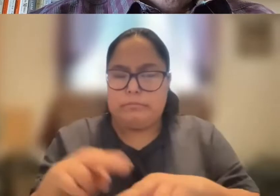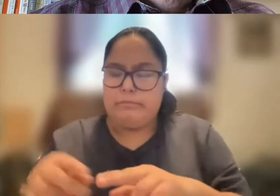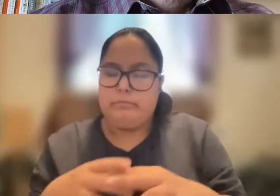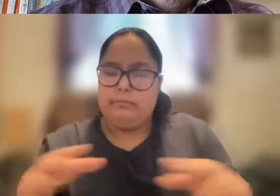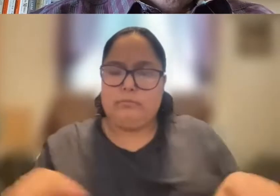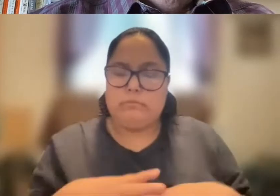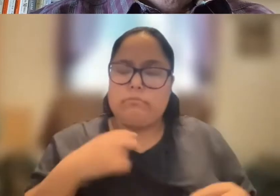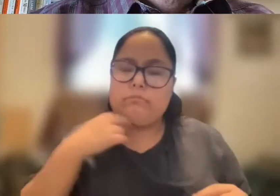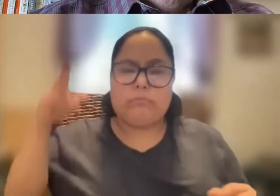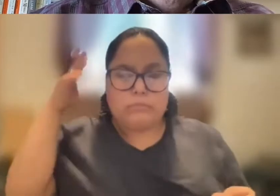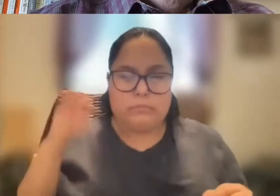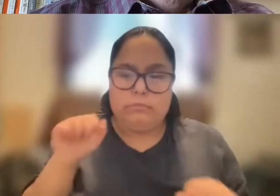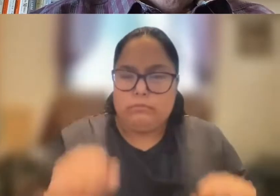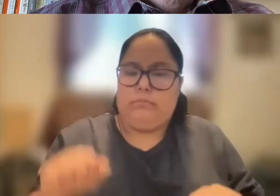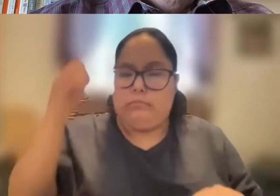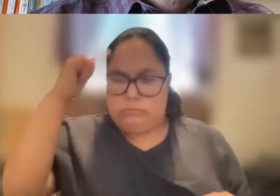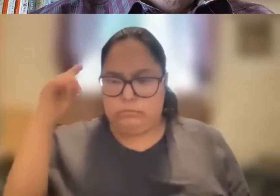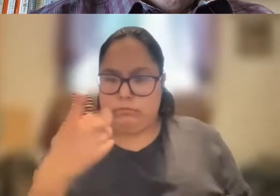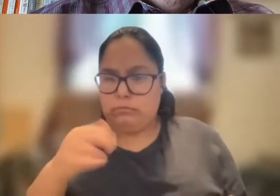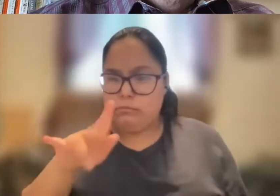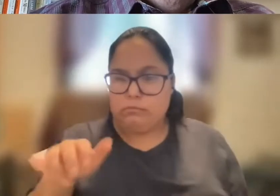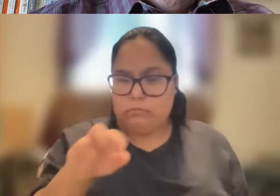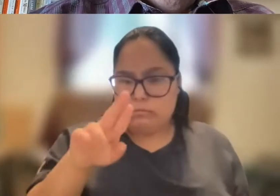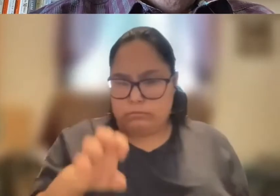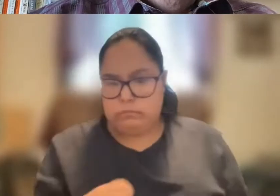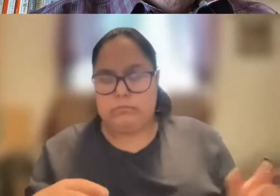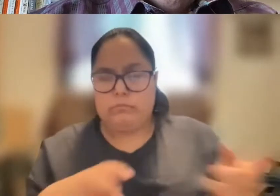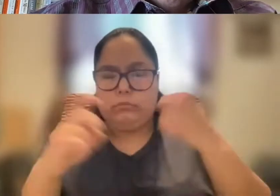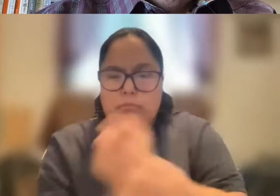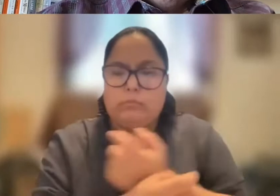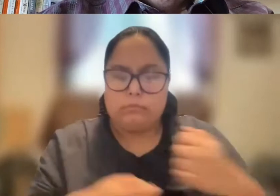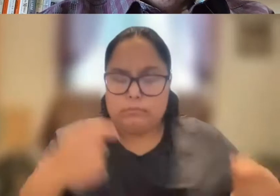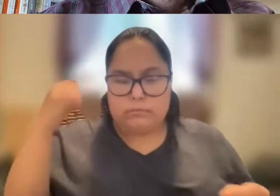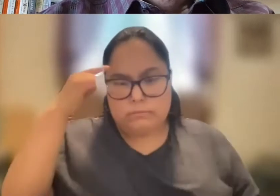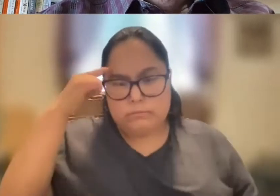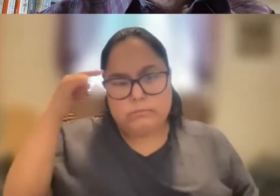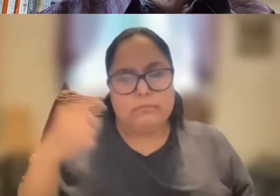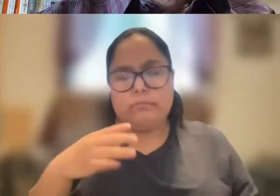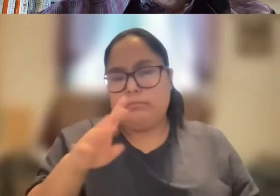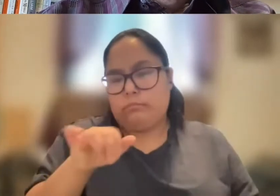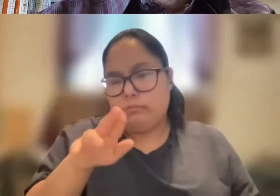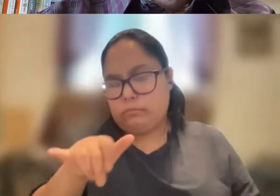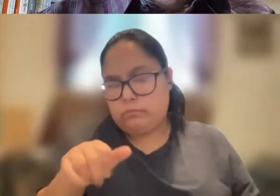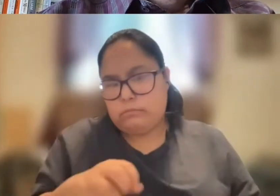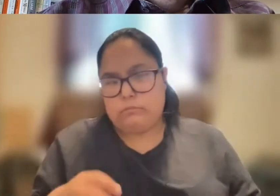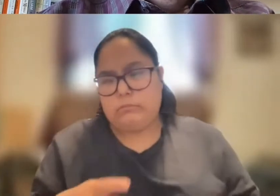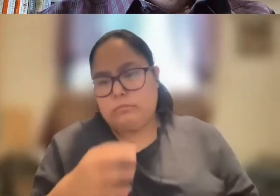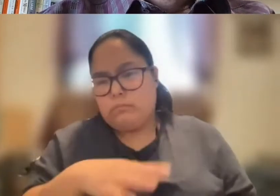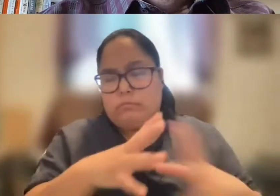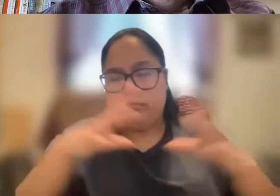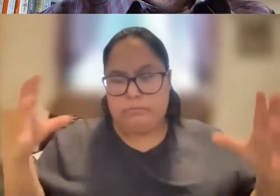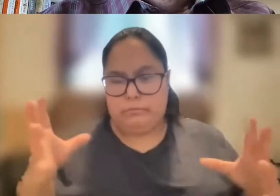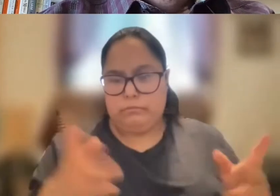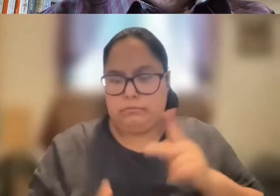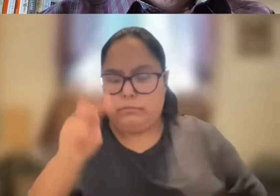their voice can be heard, and they can affect policy and they can affect change. The military is a huge machine. The public service